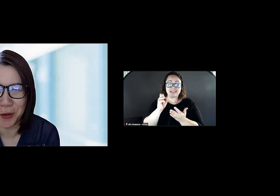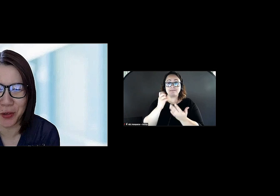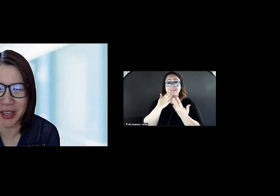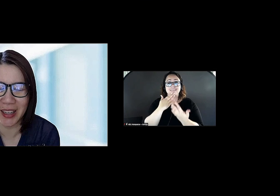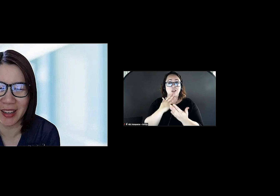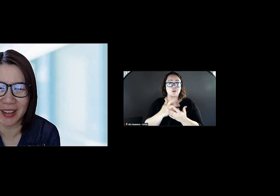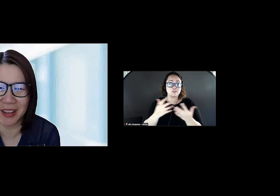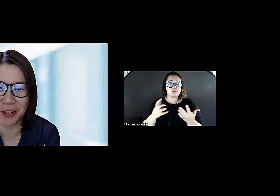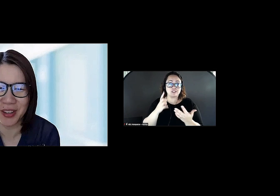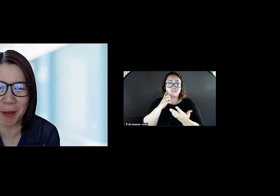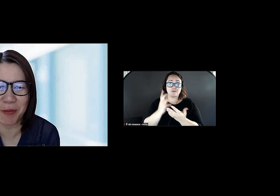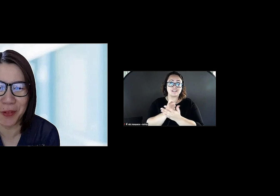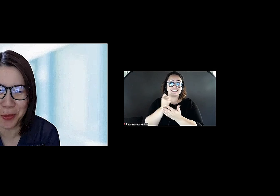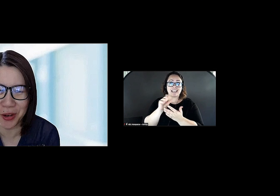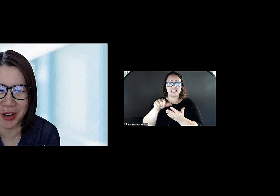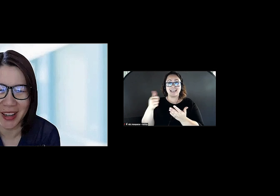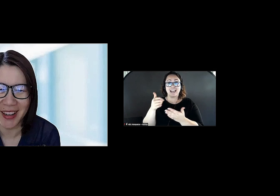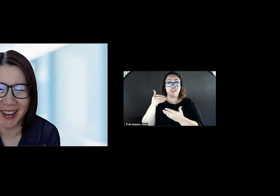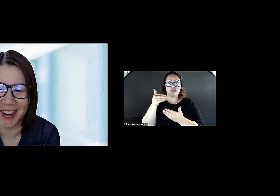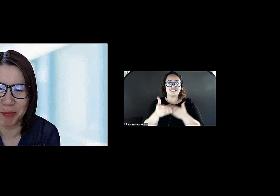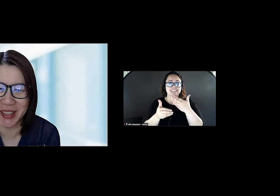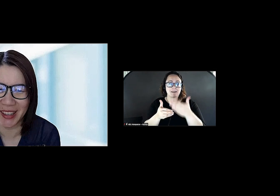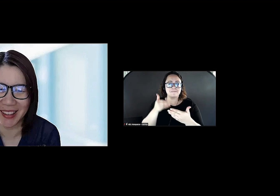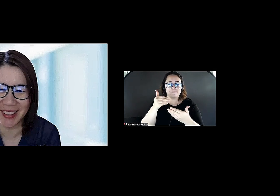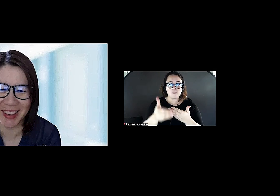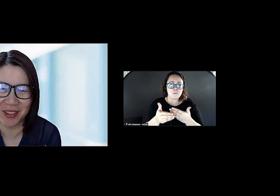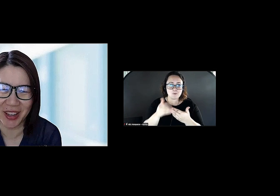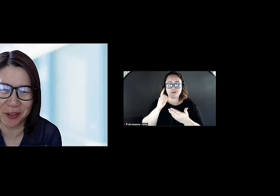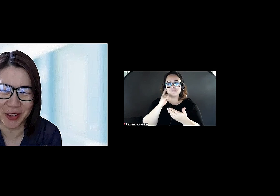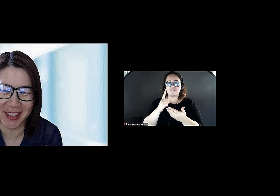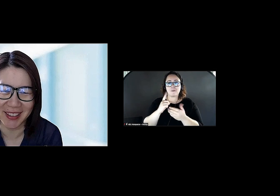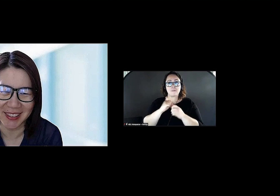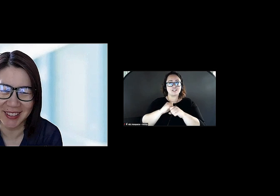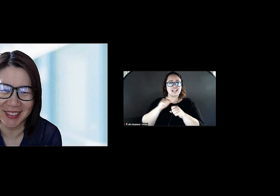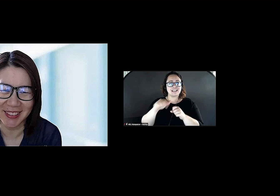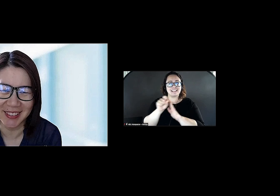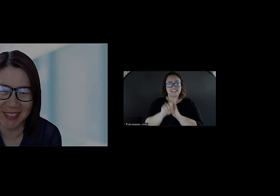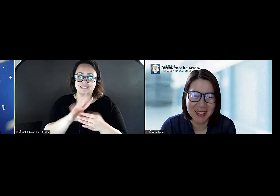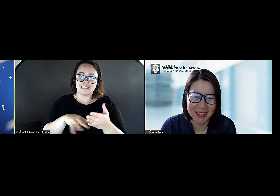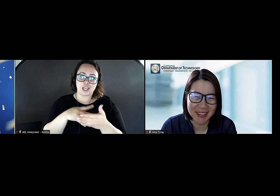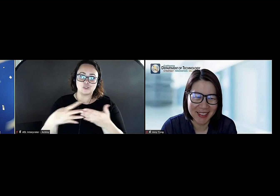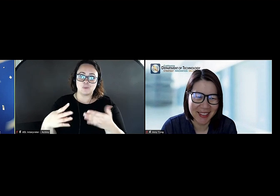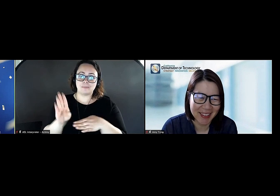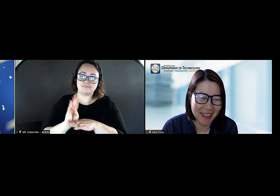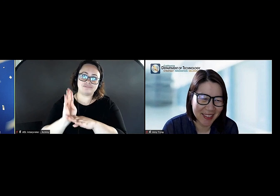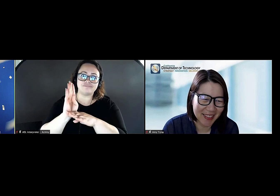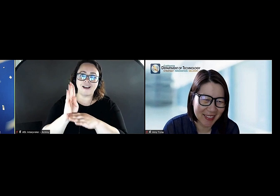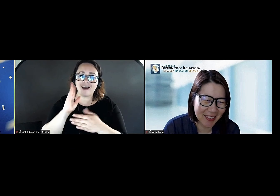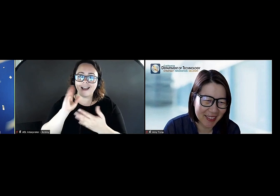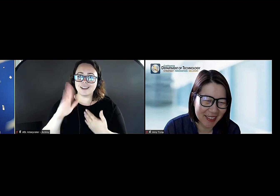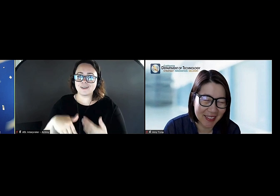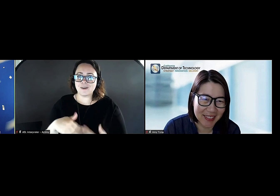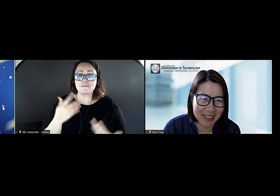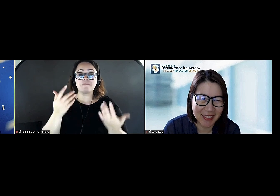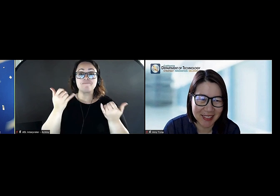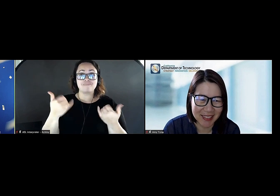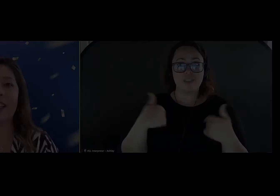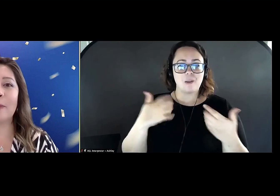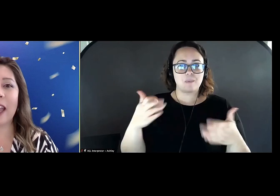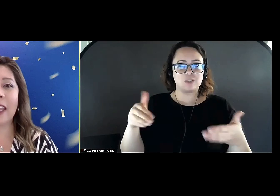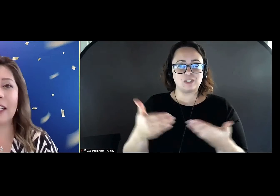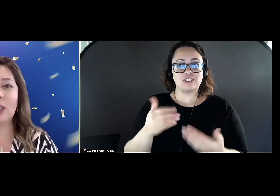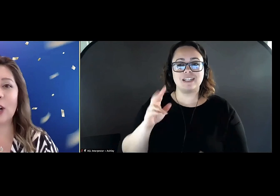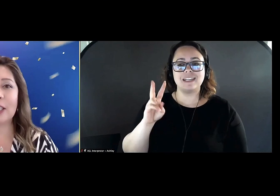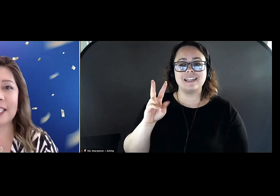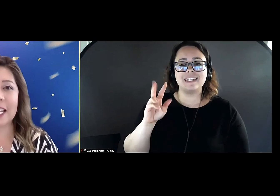much for taking another step forward on protecting the state of California. So now I'd like to introduce